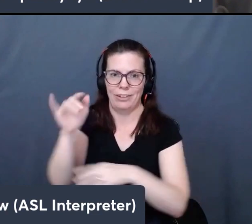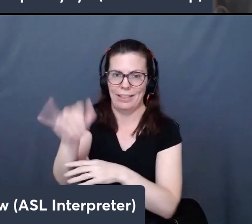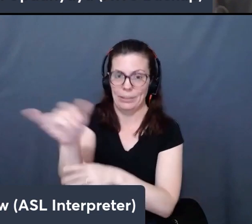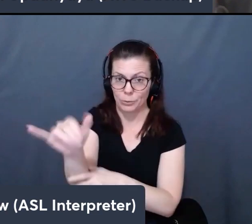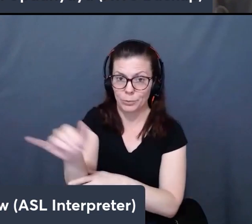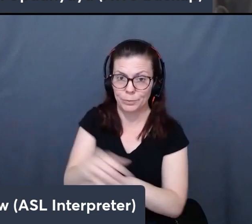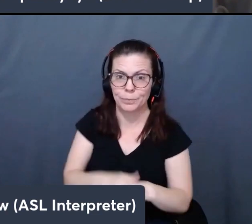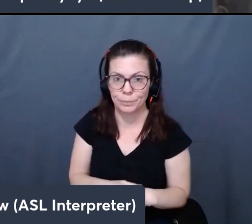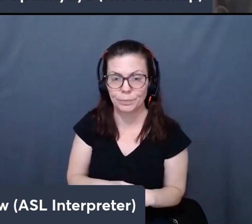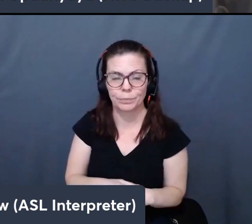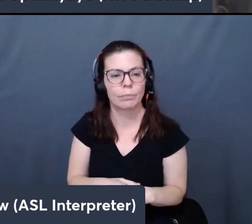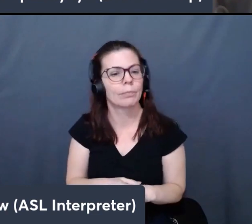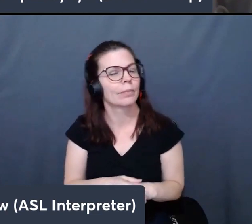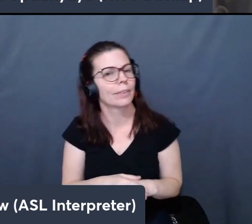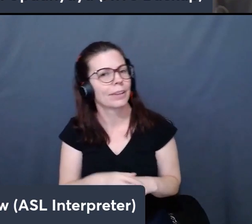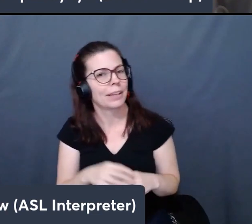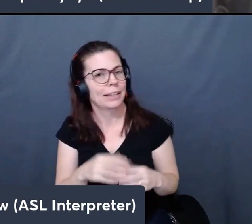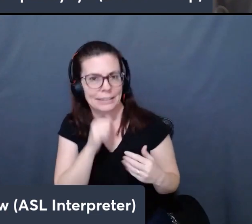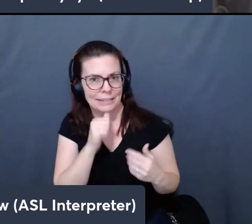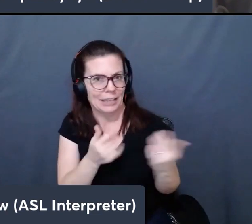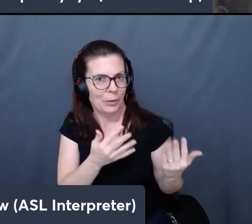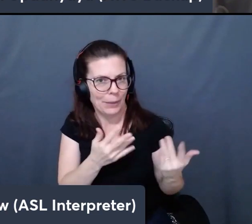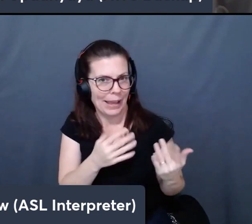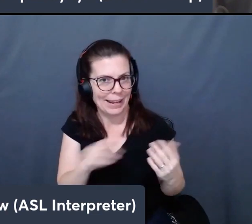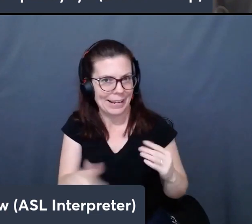And let's not wait any longer.